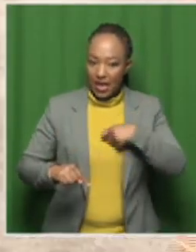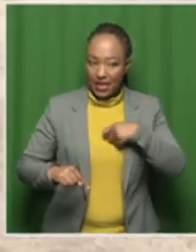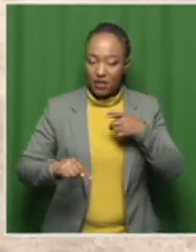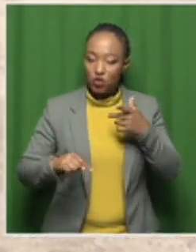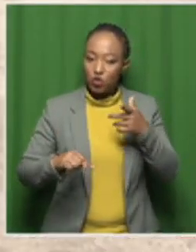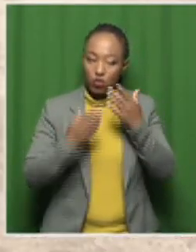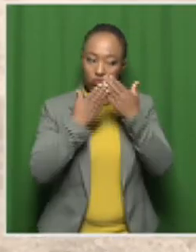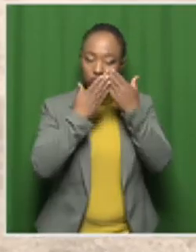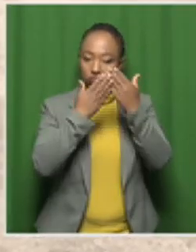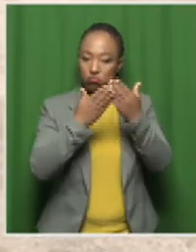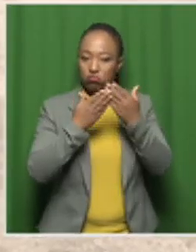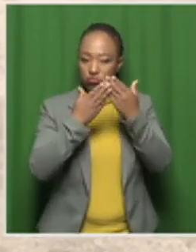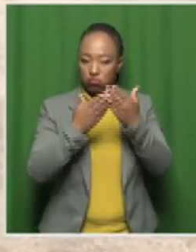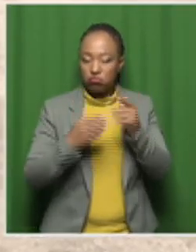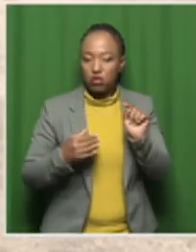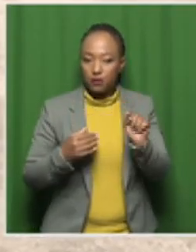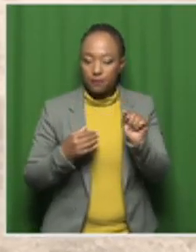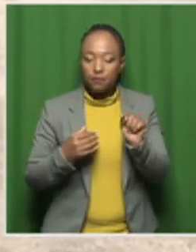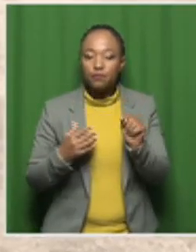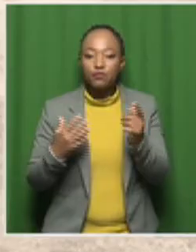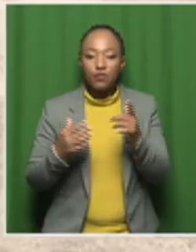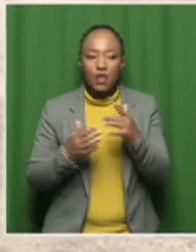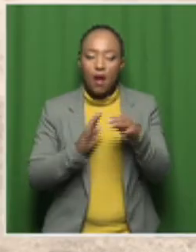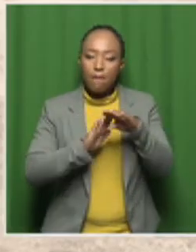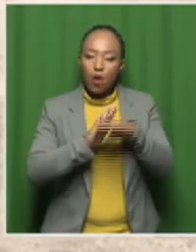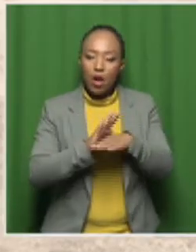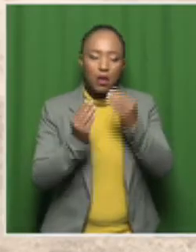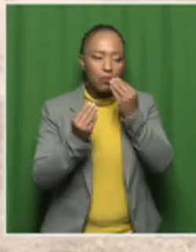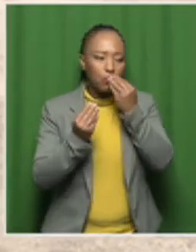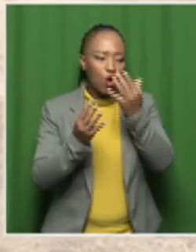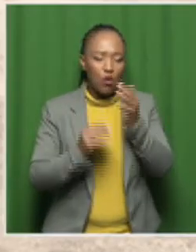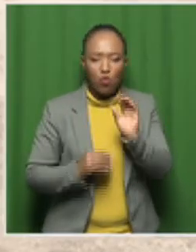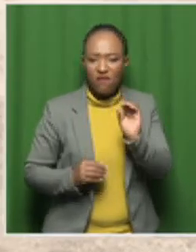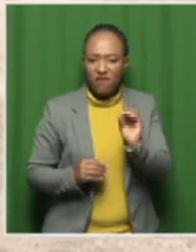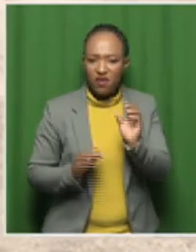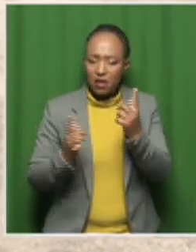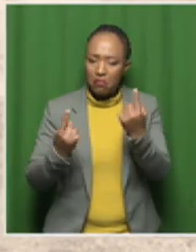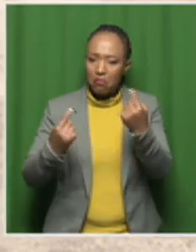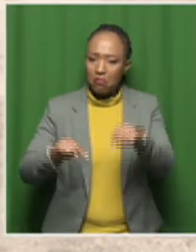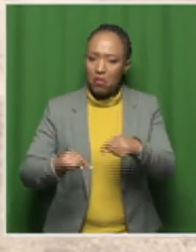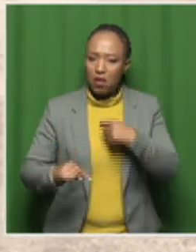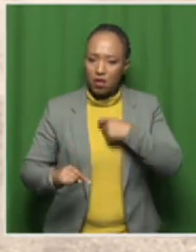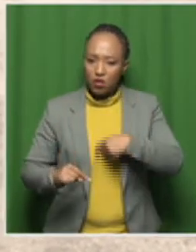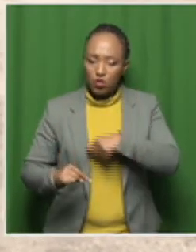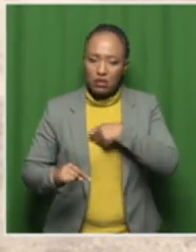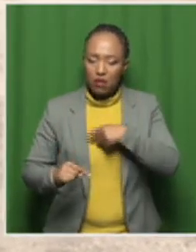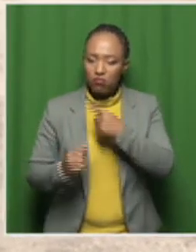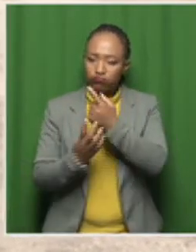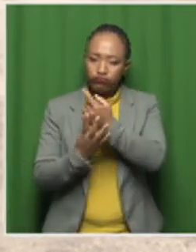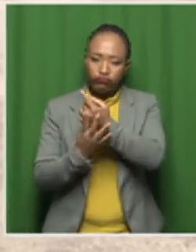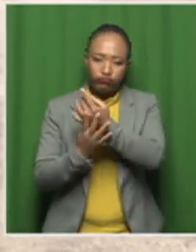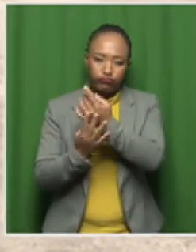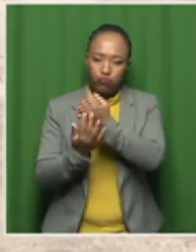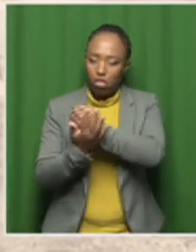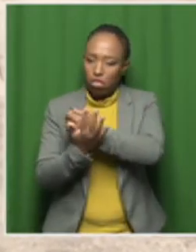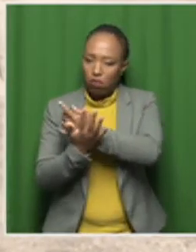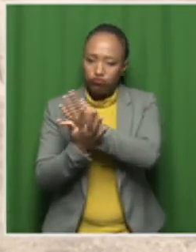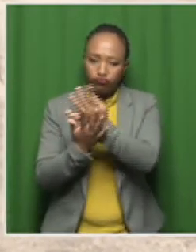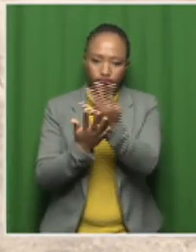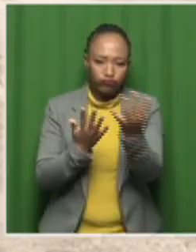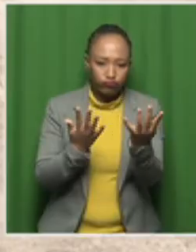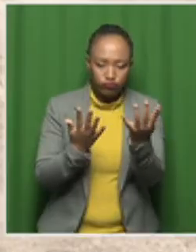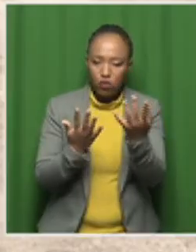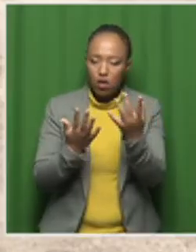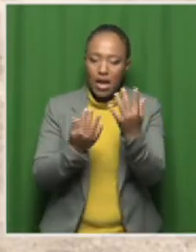have a fantastic program that they can come to Switzerland and study across the spectrum, across the fields. They don't need